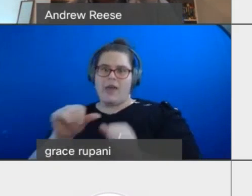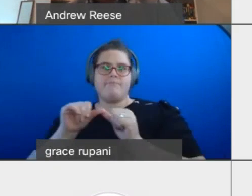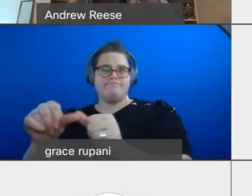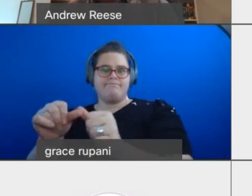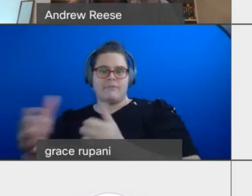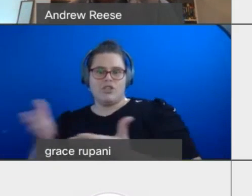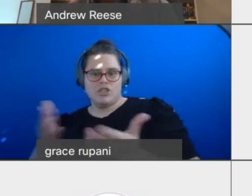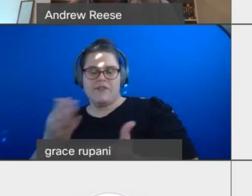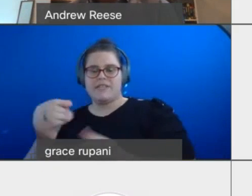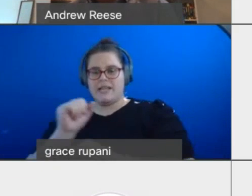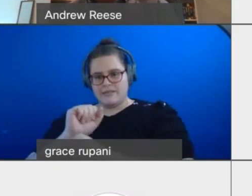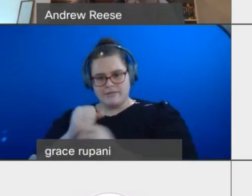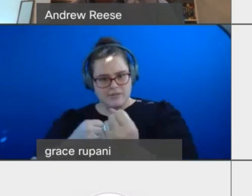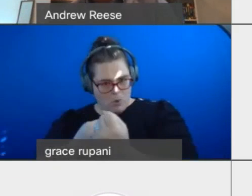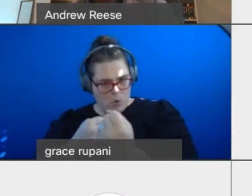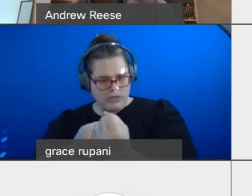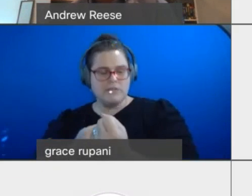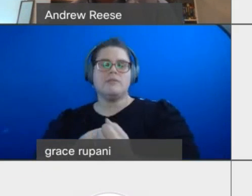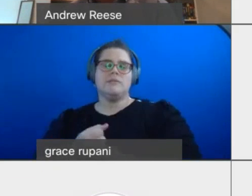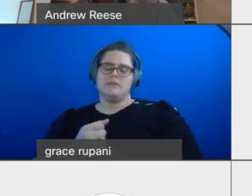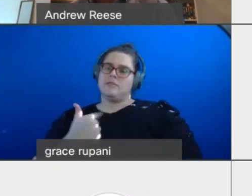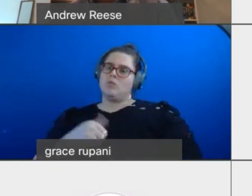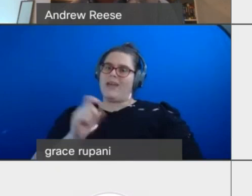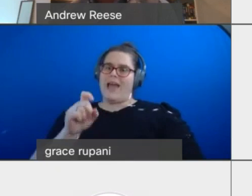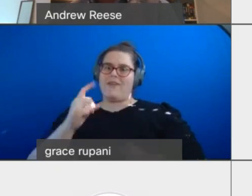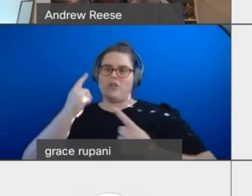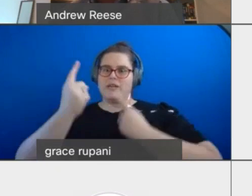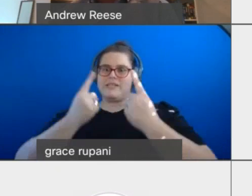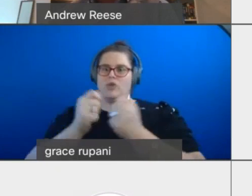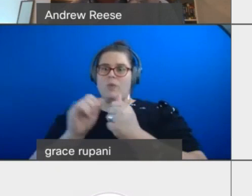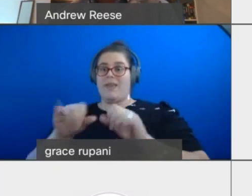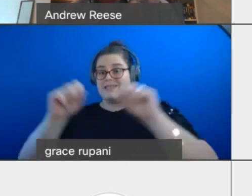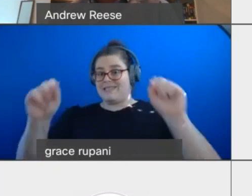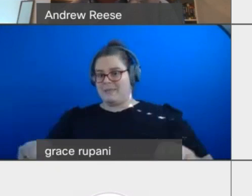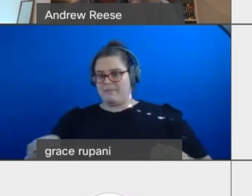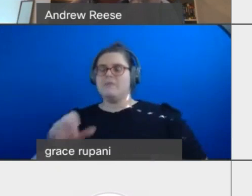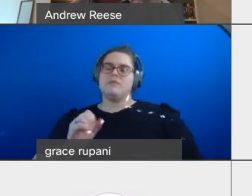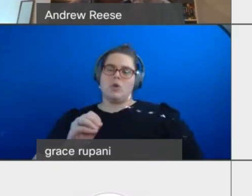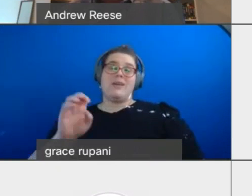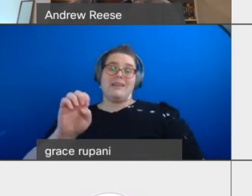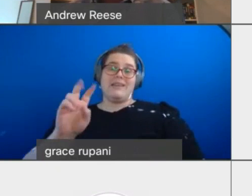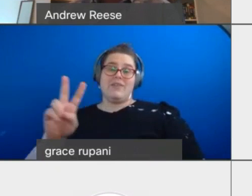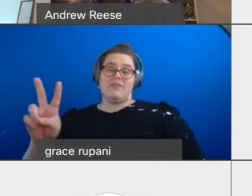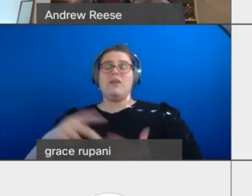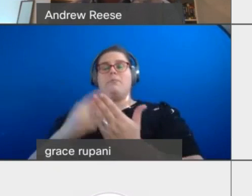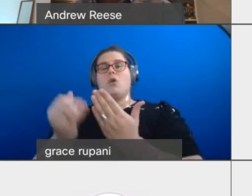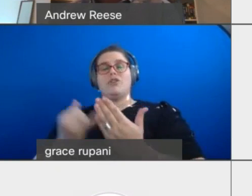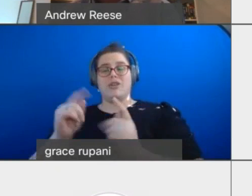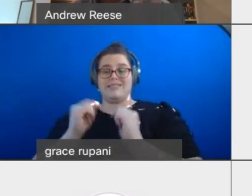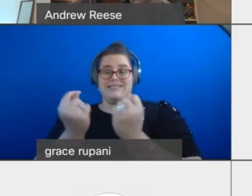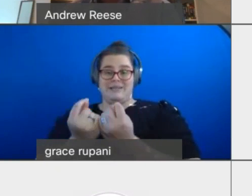we may need to take into account with this system. So I'd like to take this back to that EVV project team to make sure it meets those